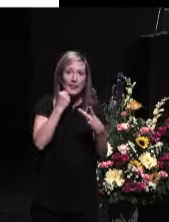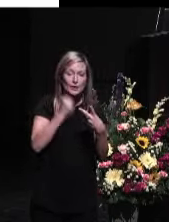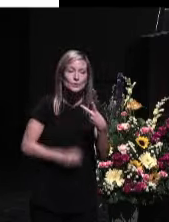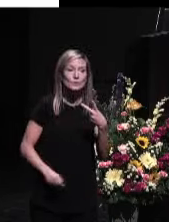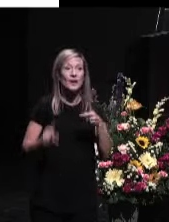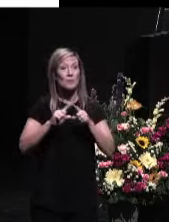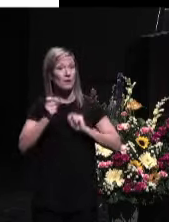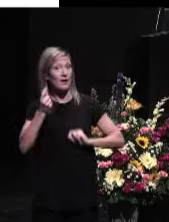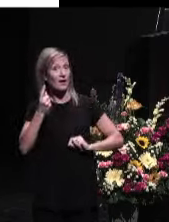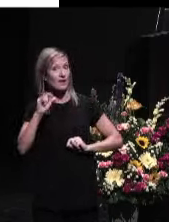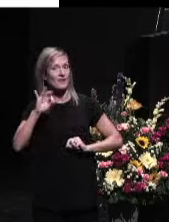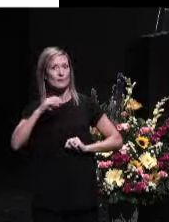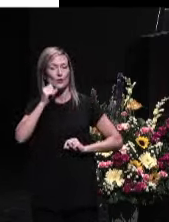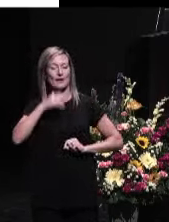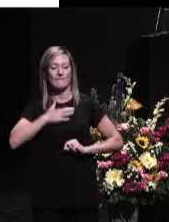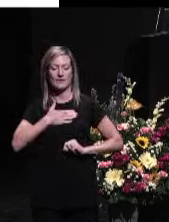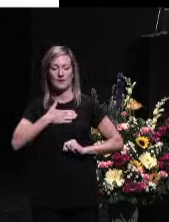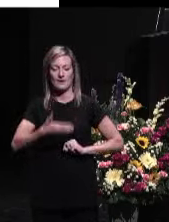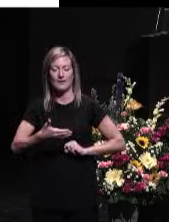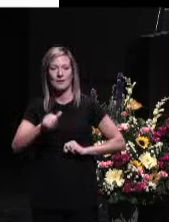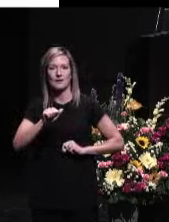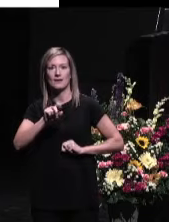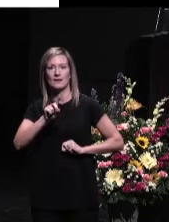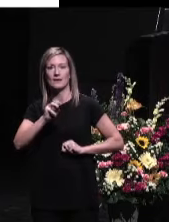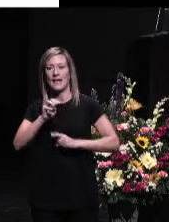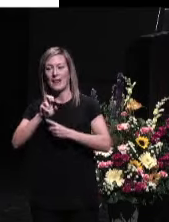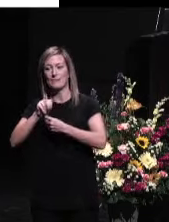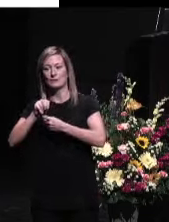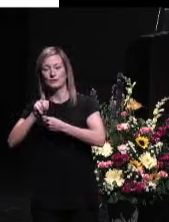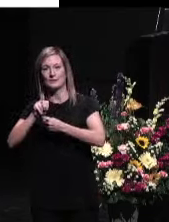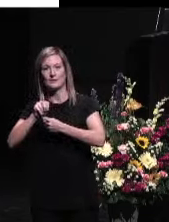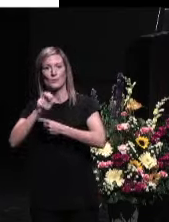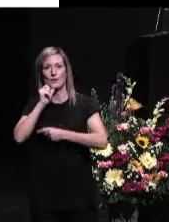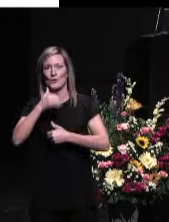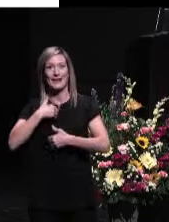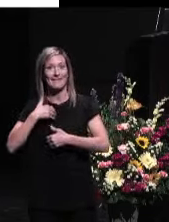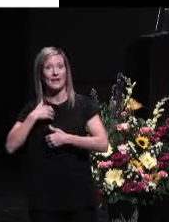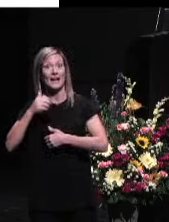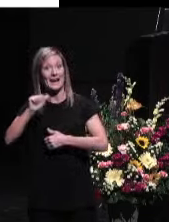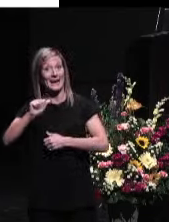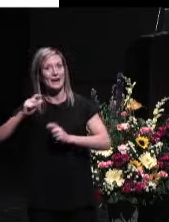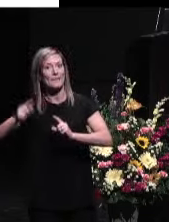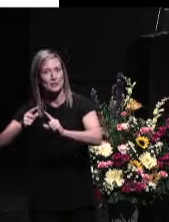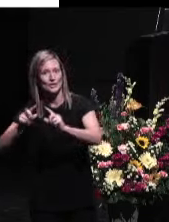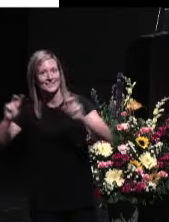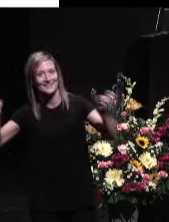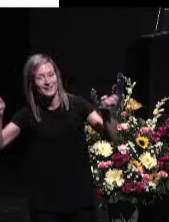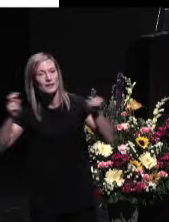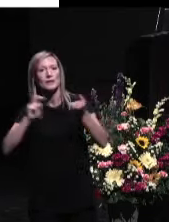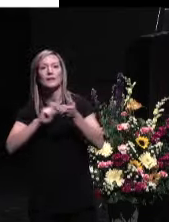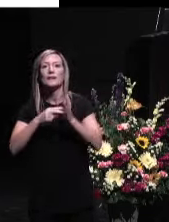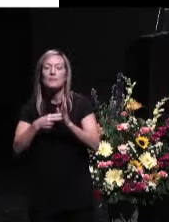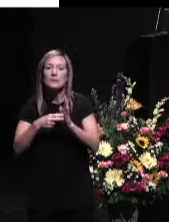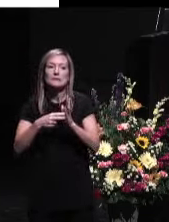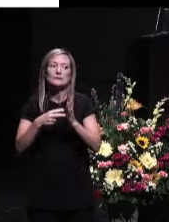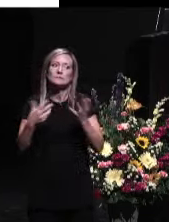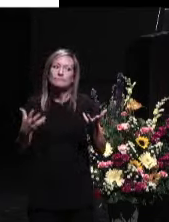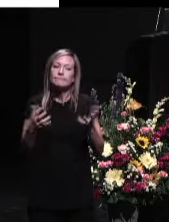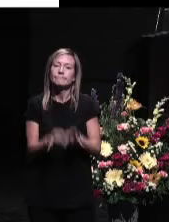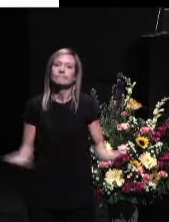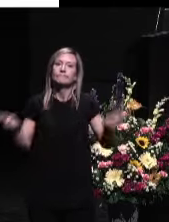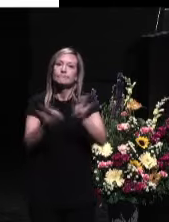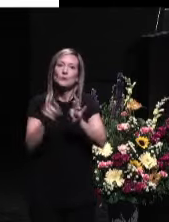if there isn't admission, there isn't a mission. And I think it really captures the idea of the importance